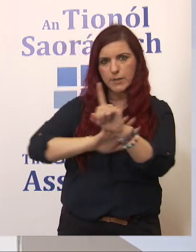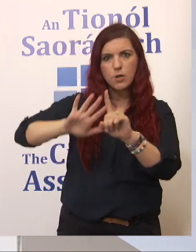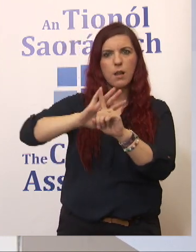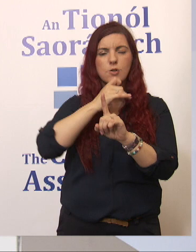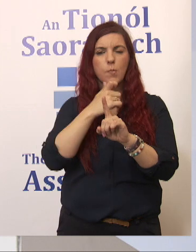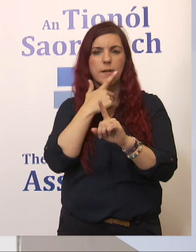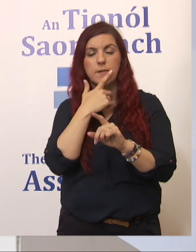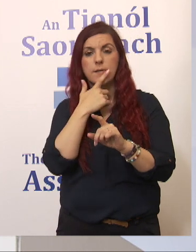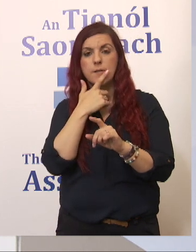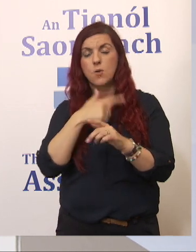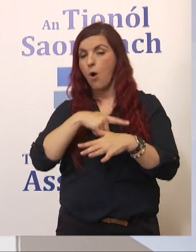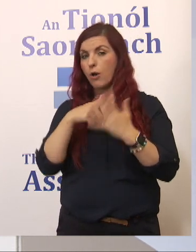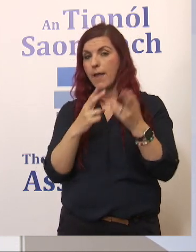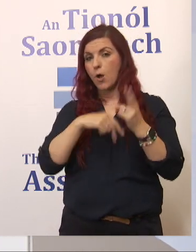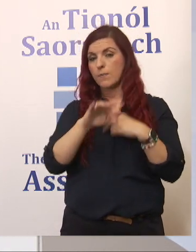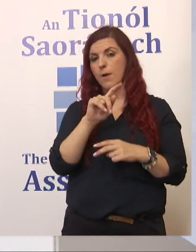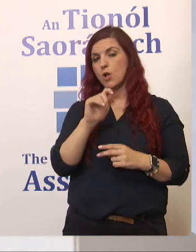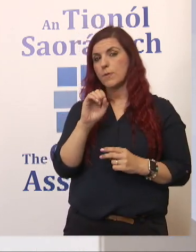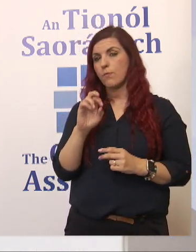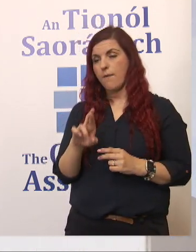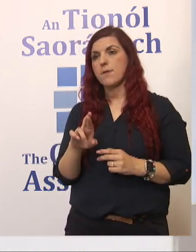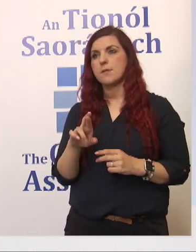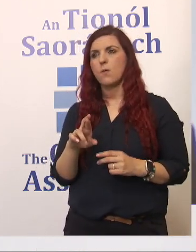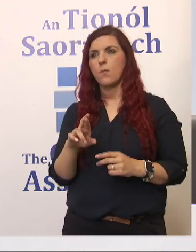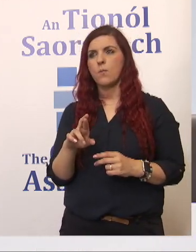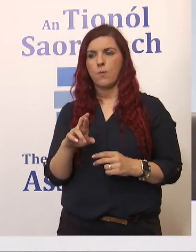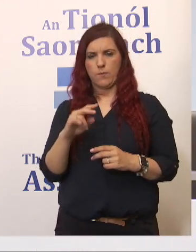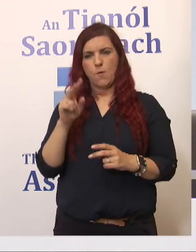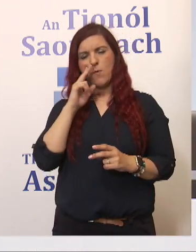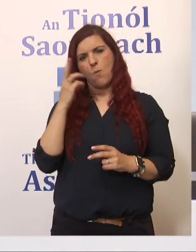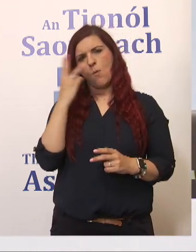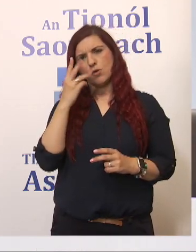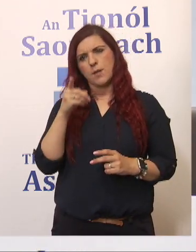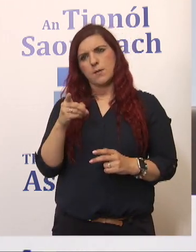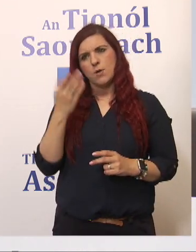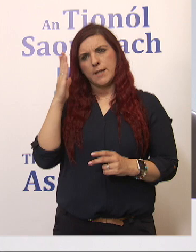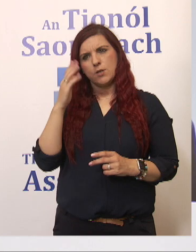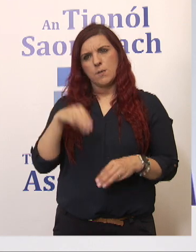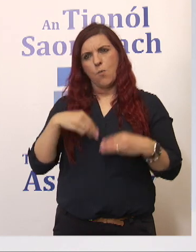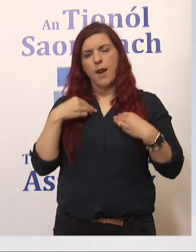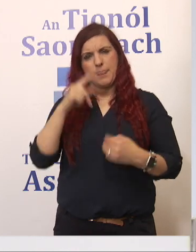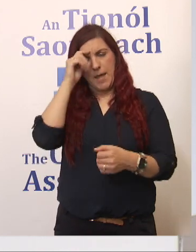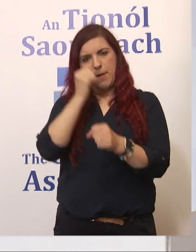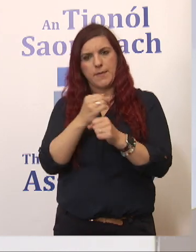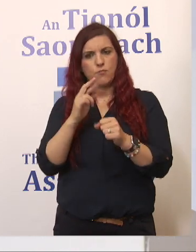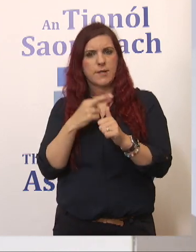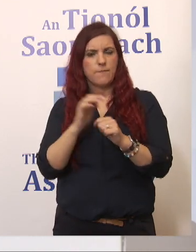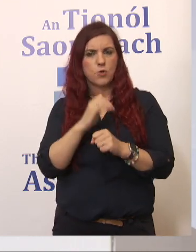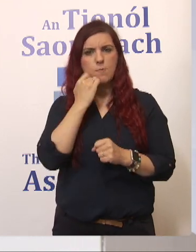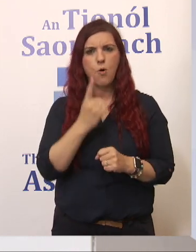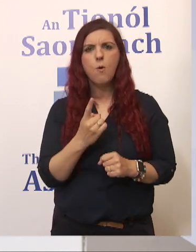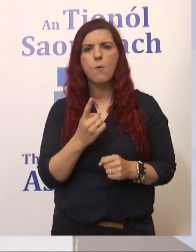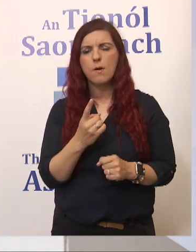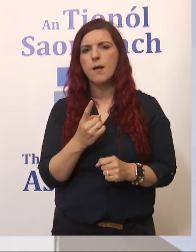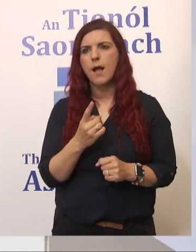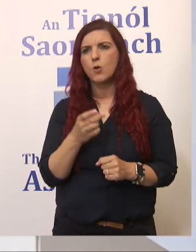all coming from our terms of reference. So if you can view the presentations this morning through those lens, it will certainly form our view of,